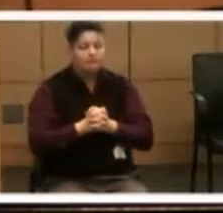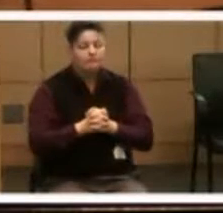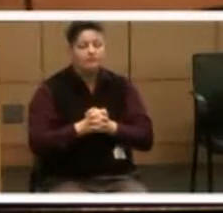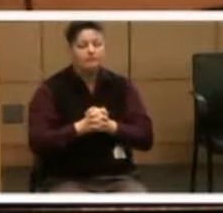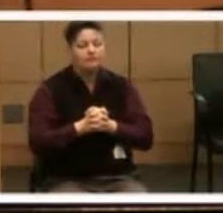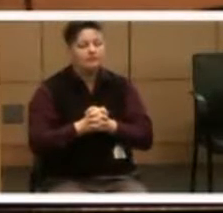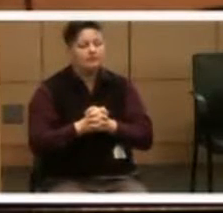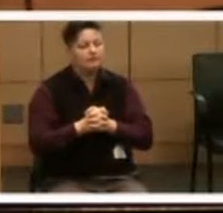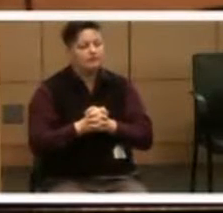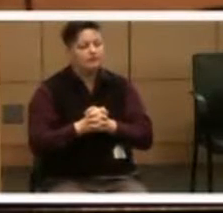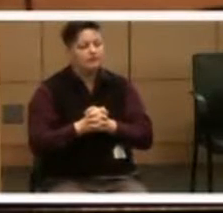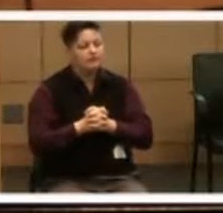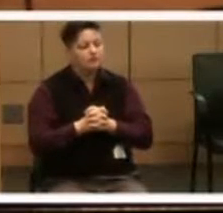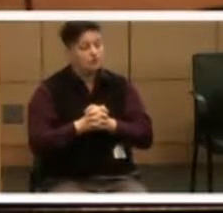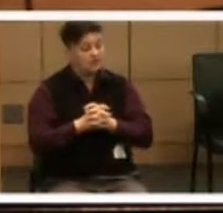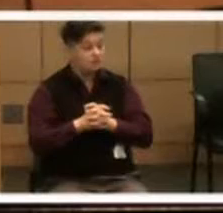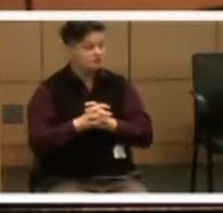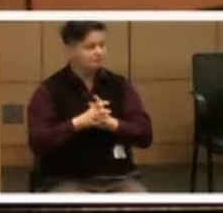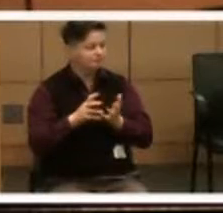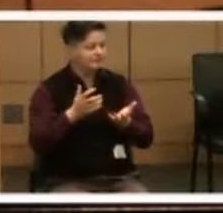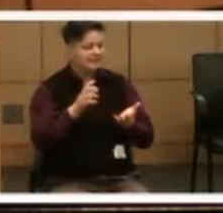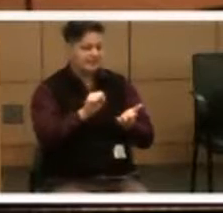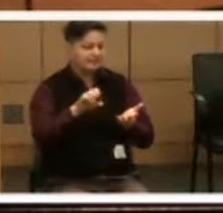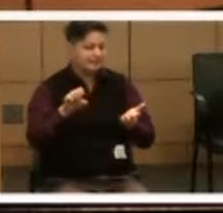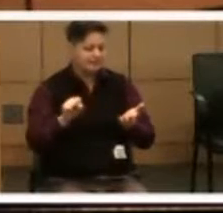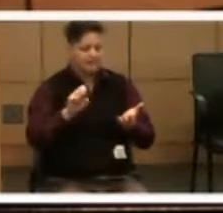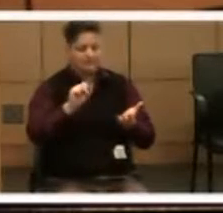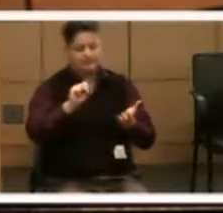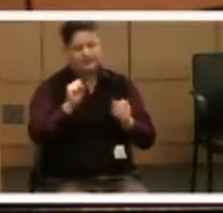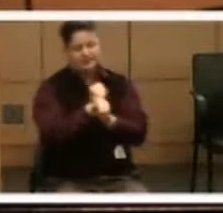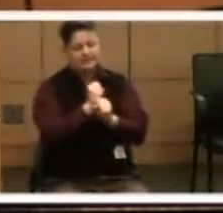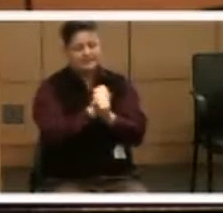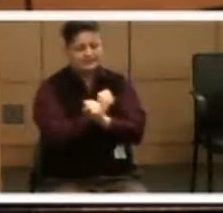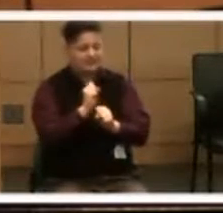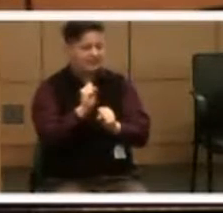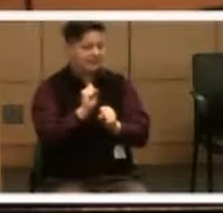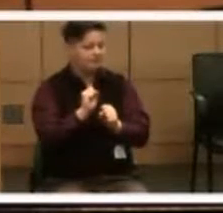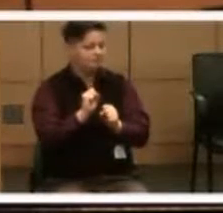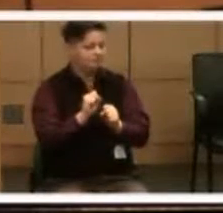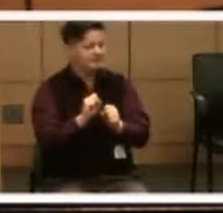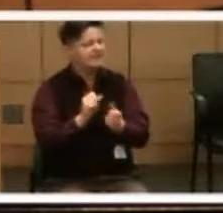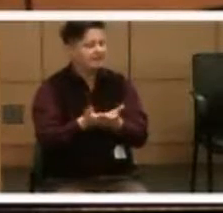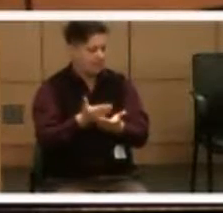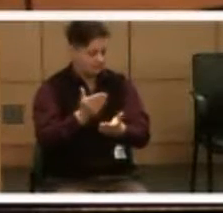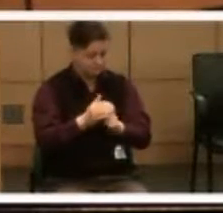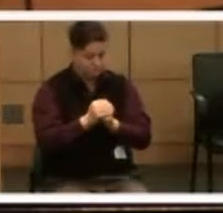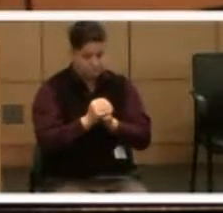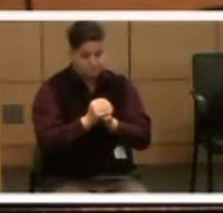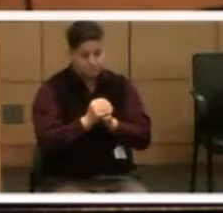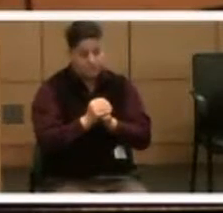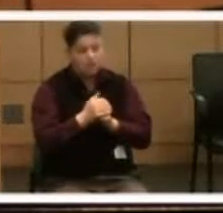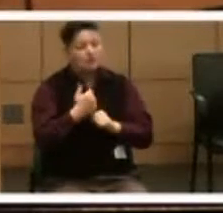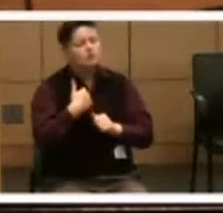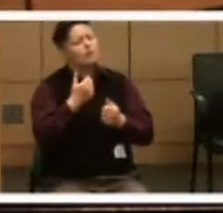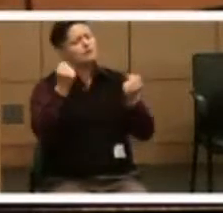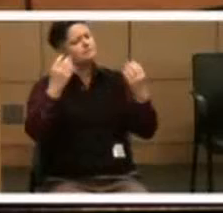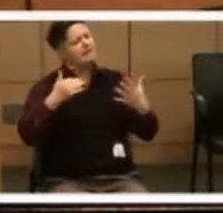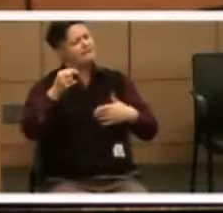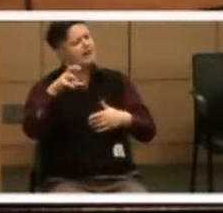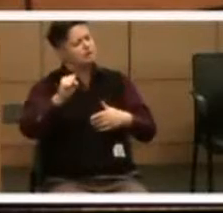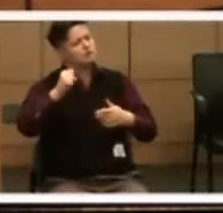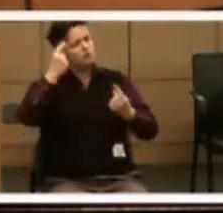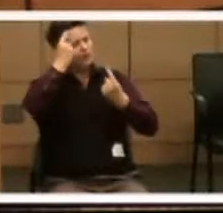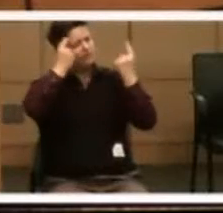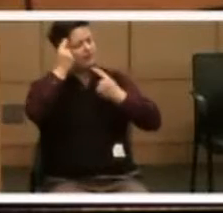And these were all statistically significant. Now we realize, again, as I mentioned, that there's a lot of factors that go into language